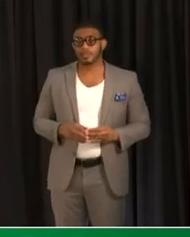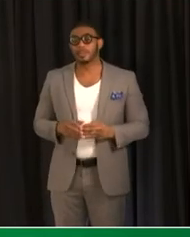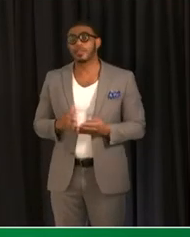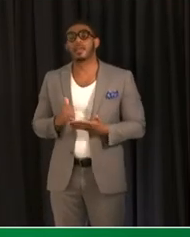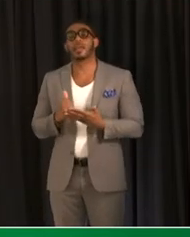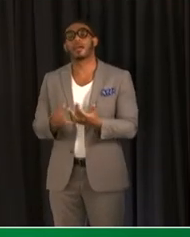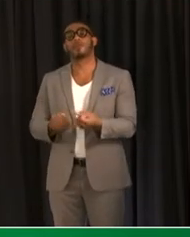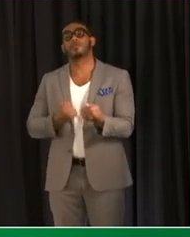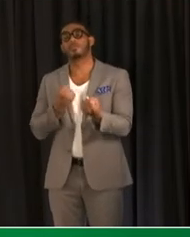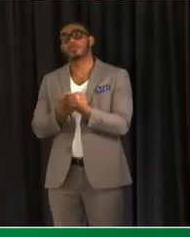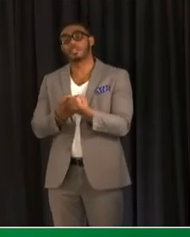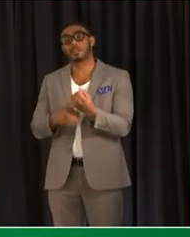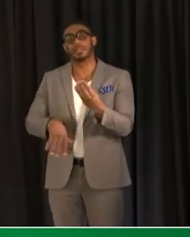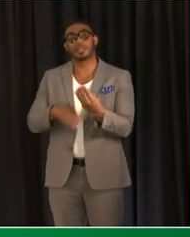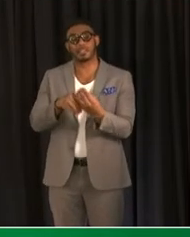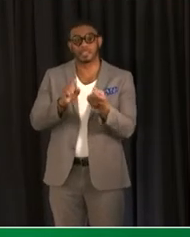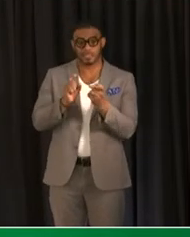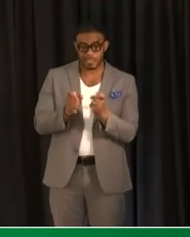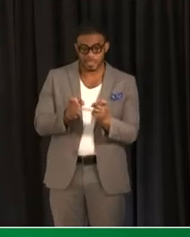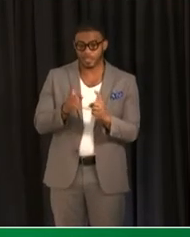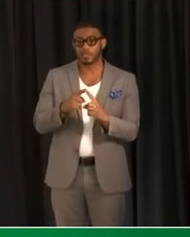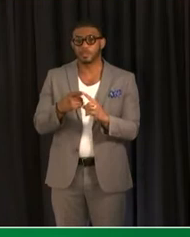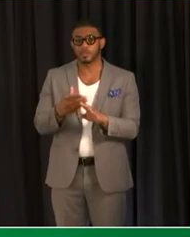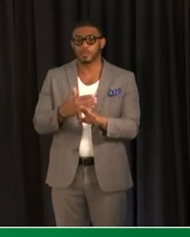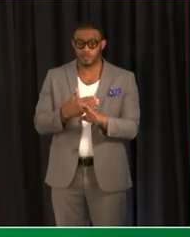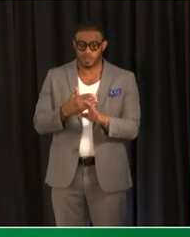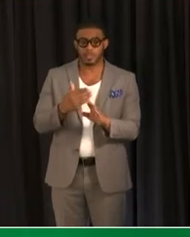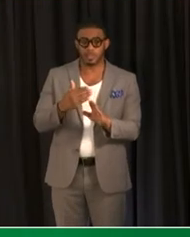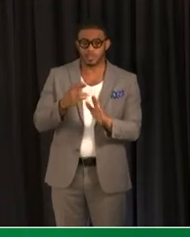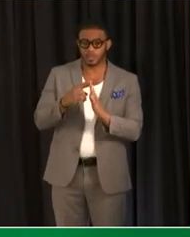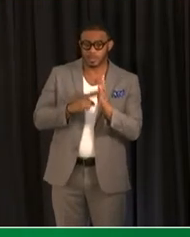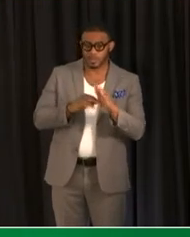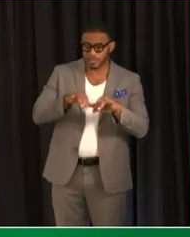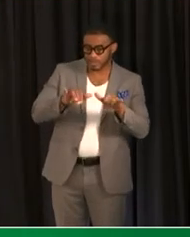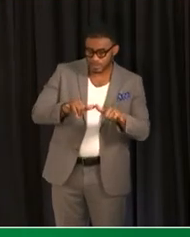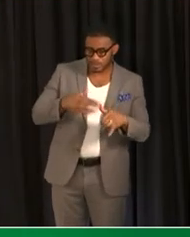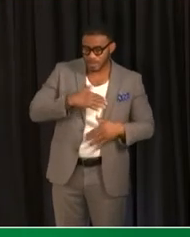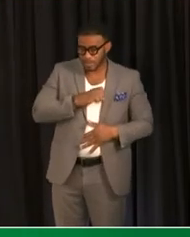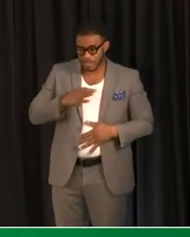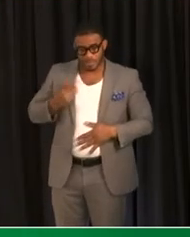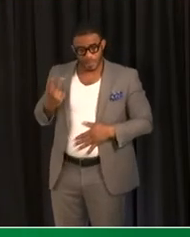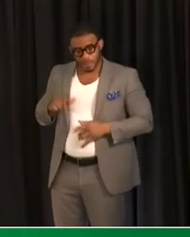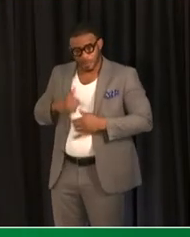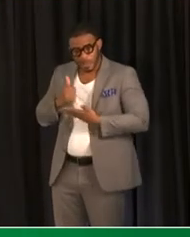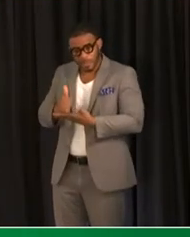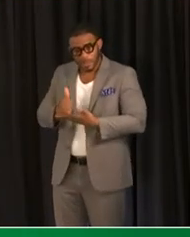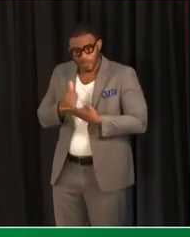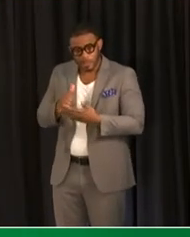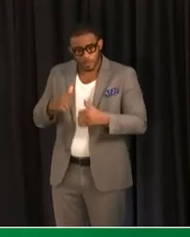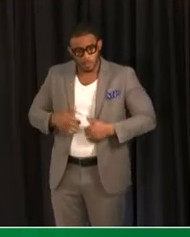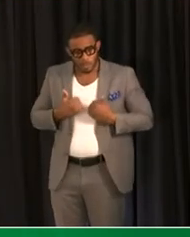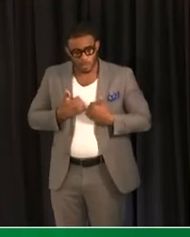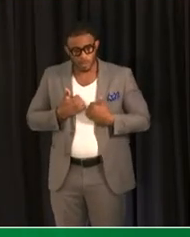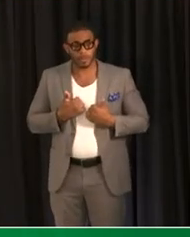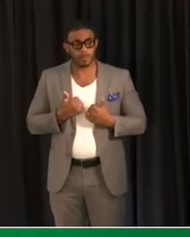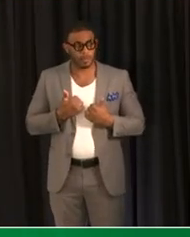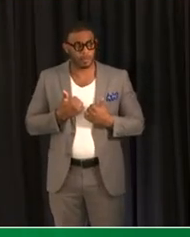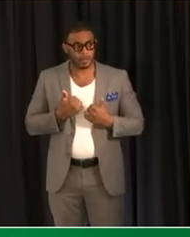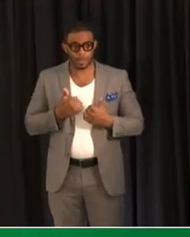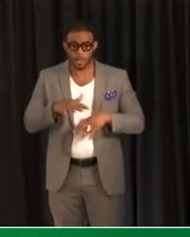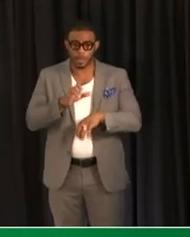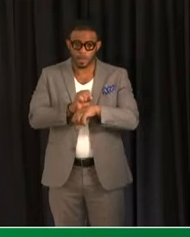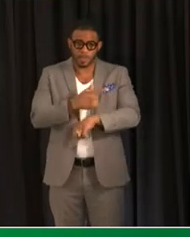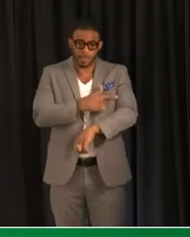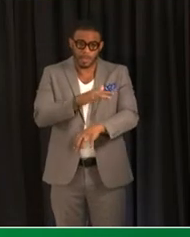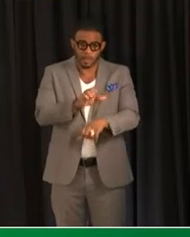guides, helped champion additional changes to the pre-registration system, and my staff and I have been helping residents book